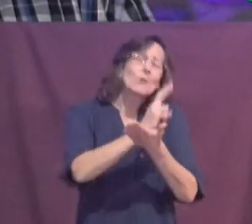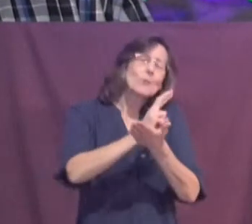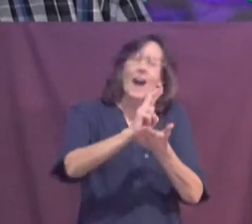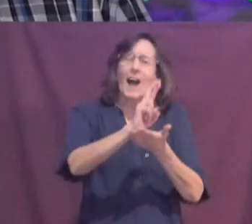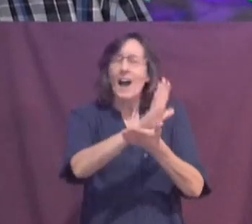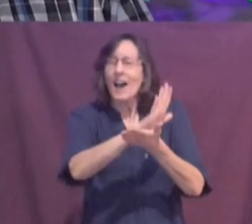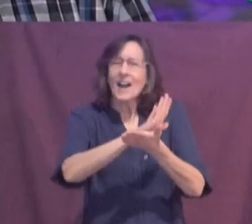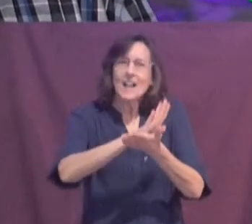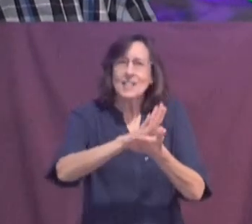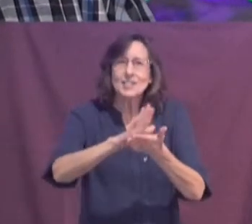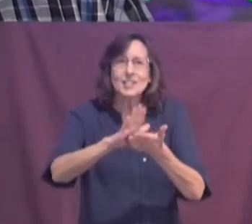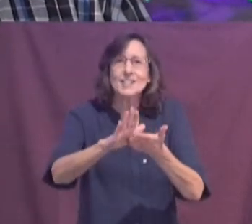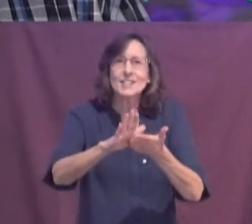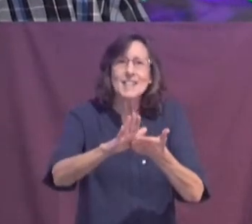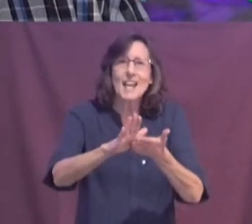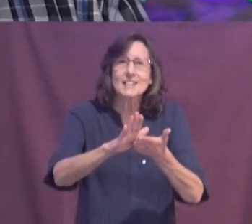my